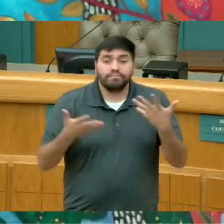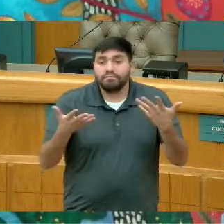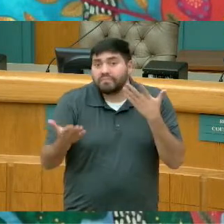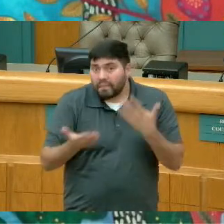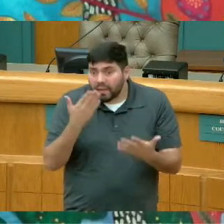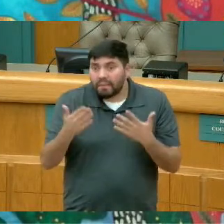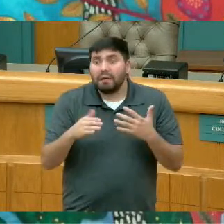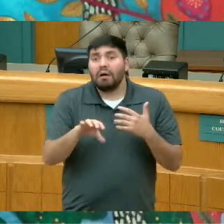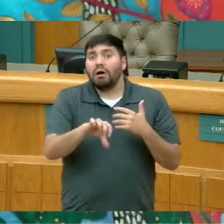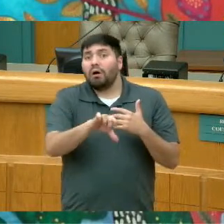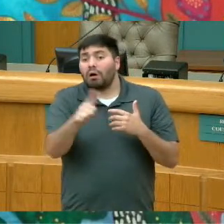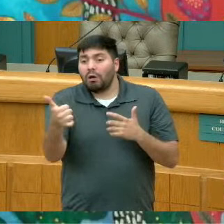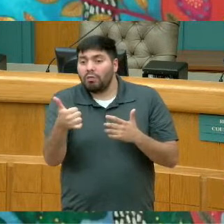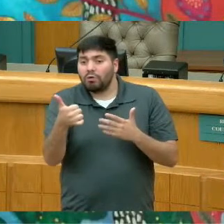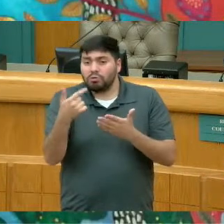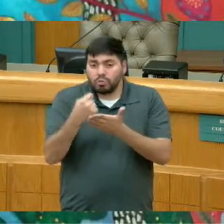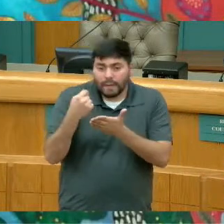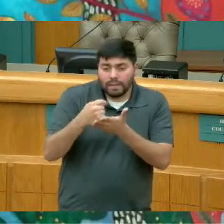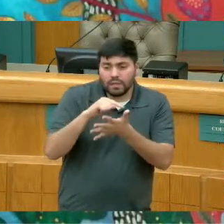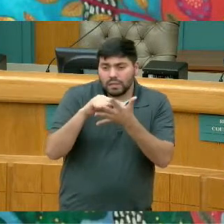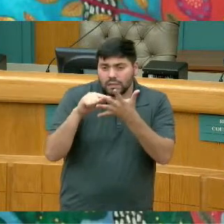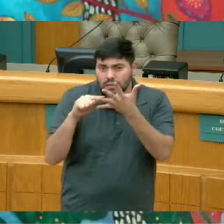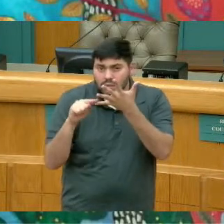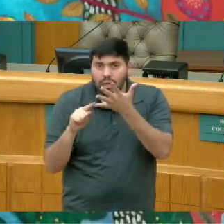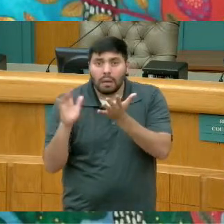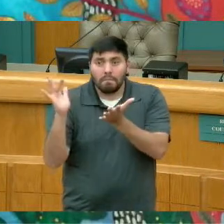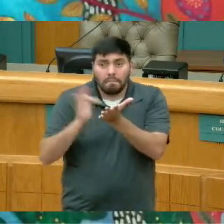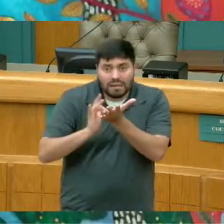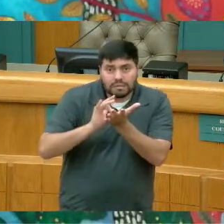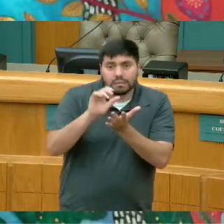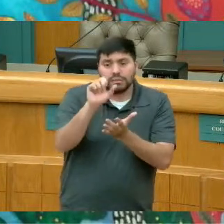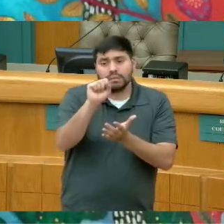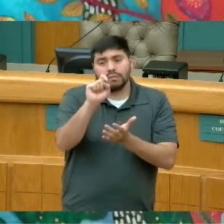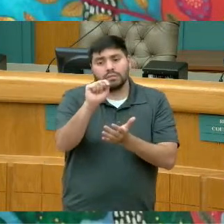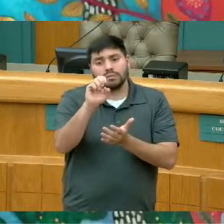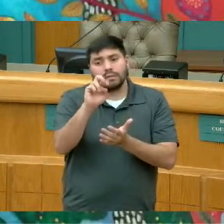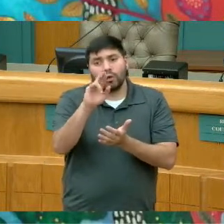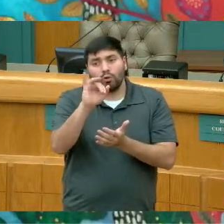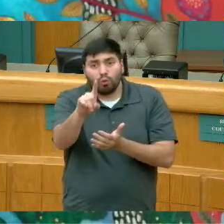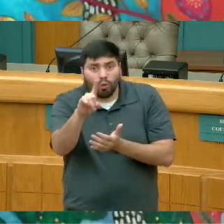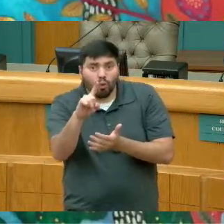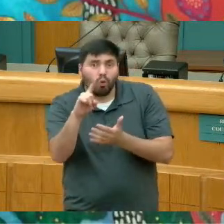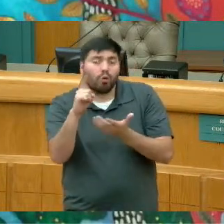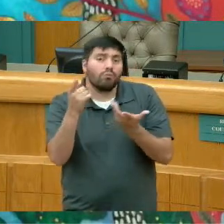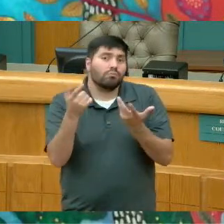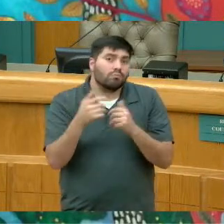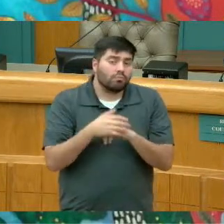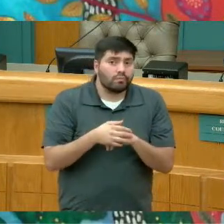variety of treatments that even include IV medication, steroids, and the like,